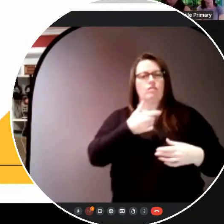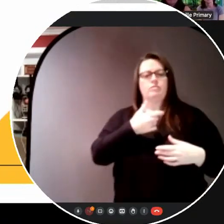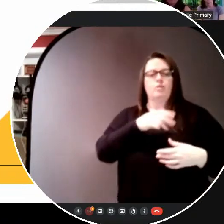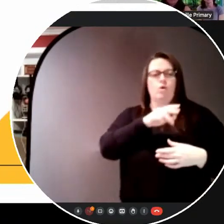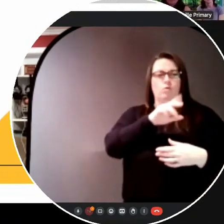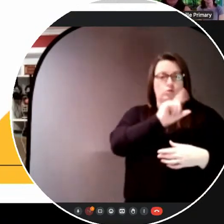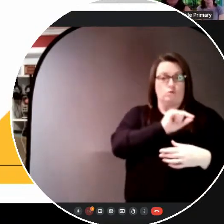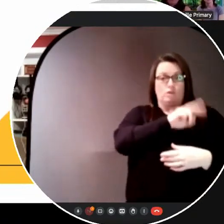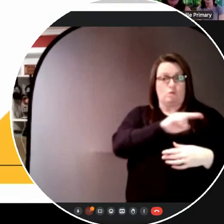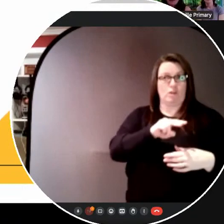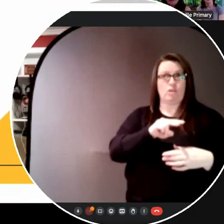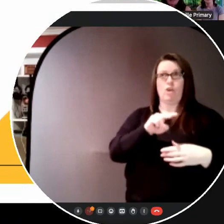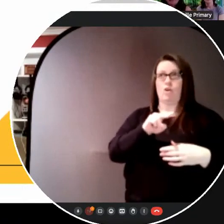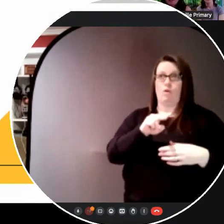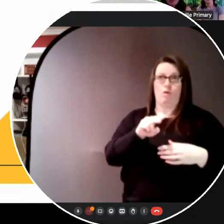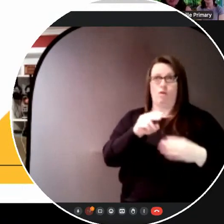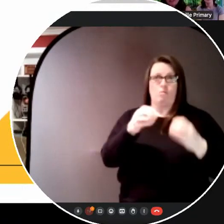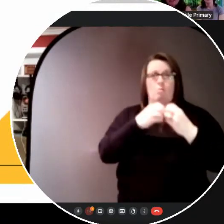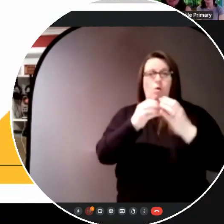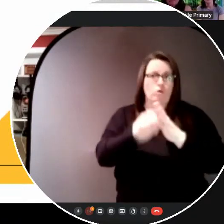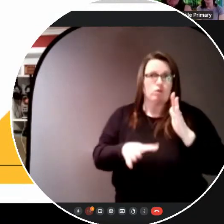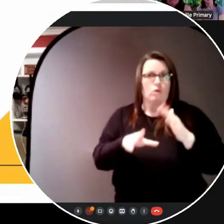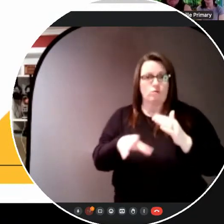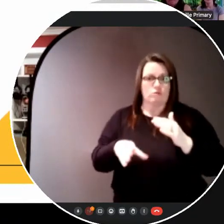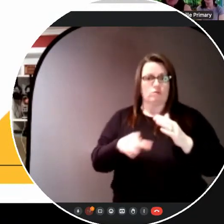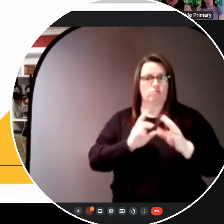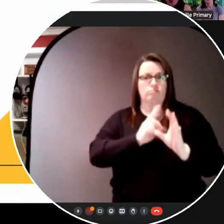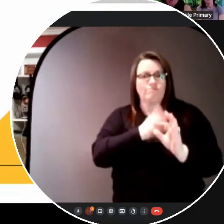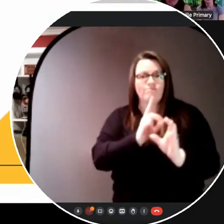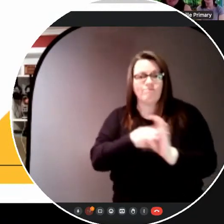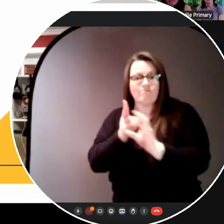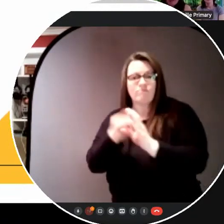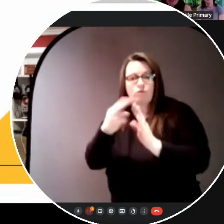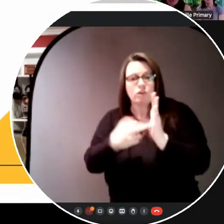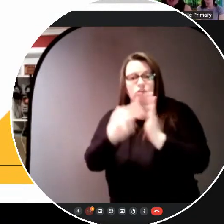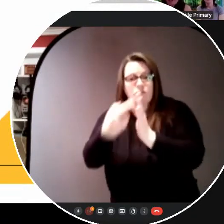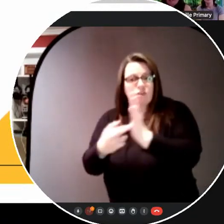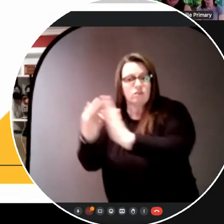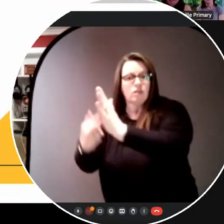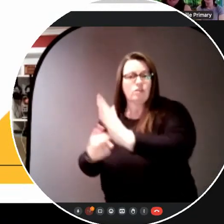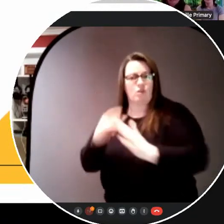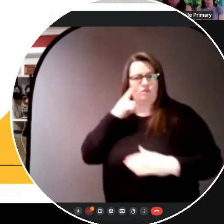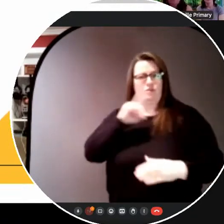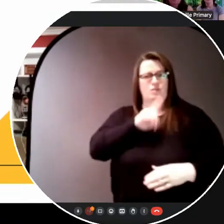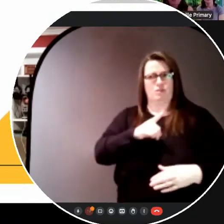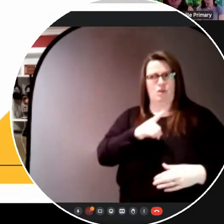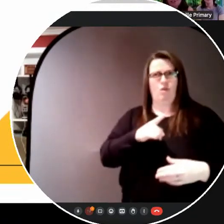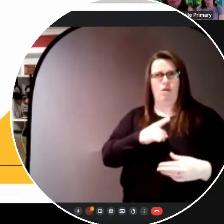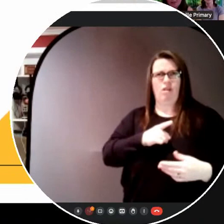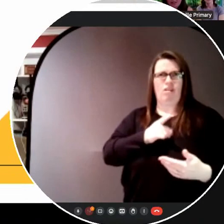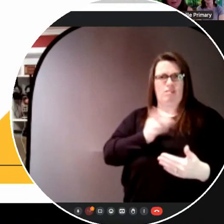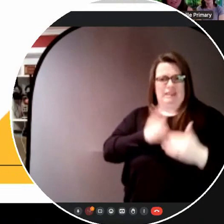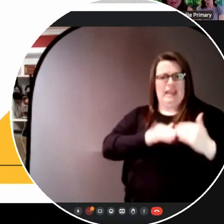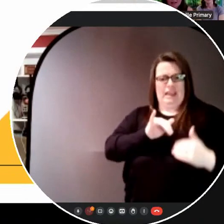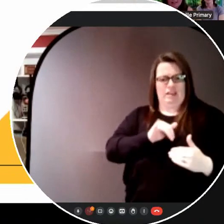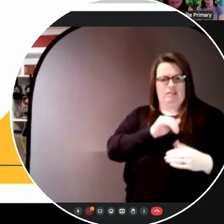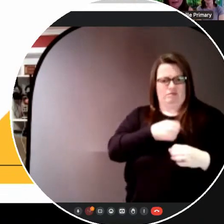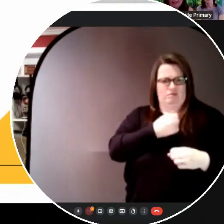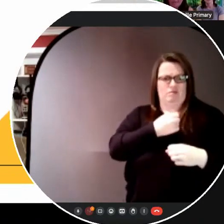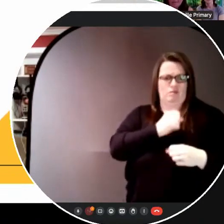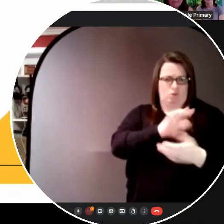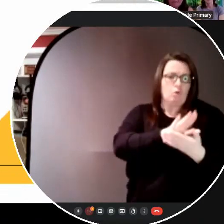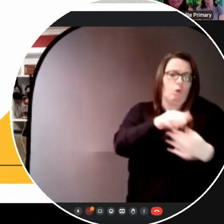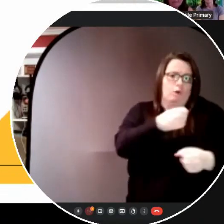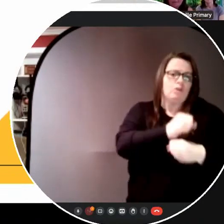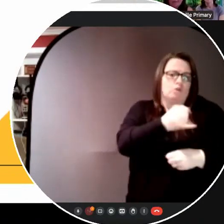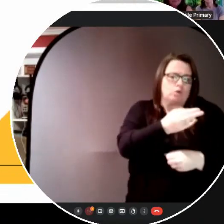would have definitely had enough students come this time of year, and the production of the letter was not